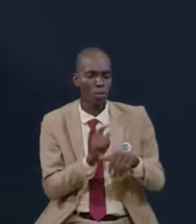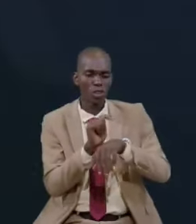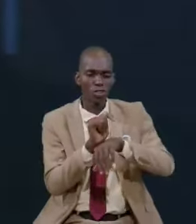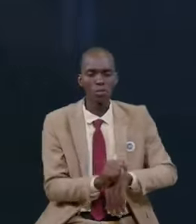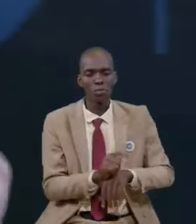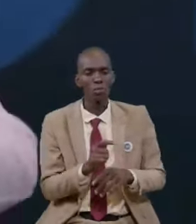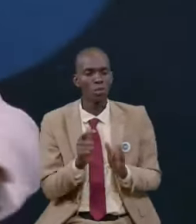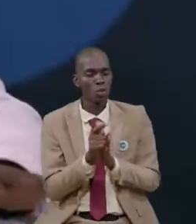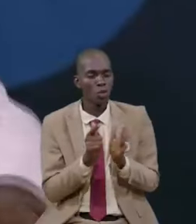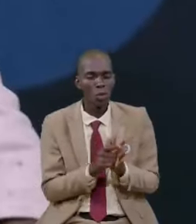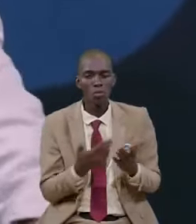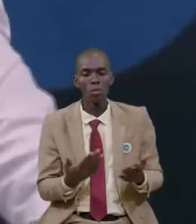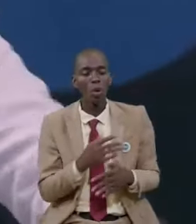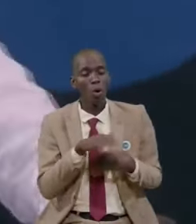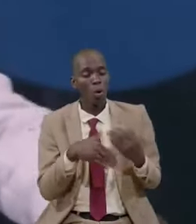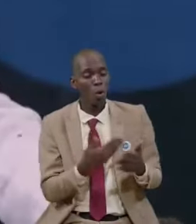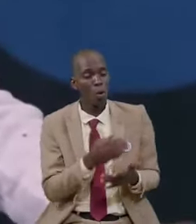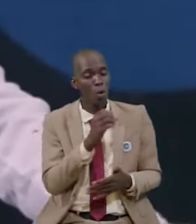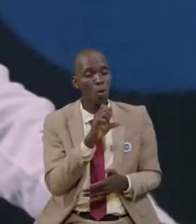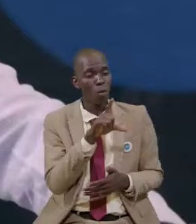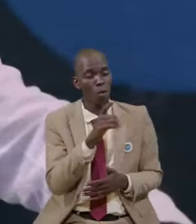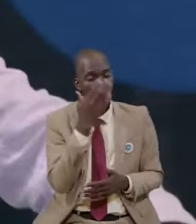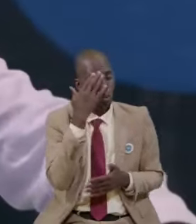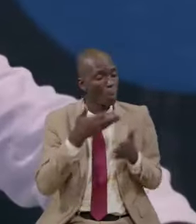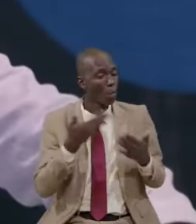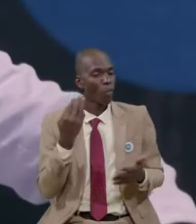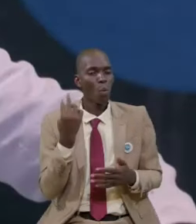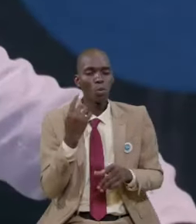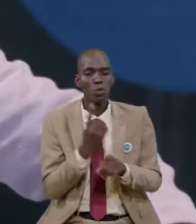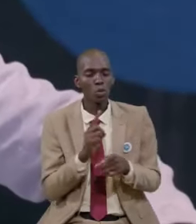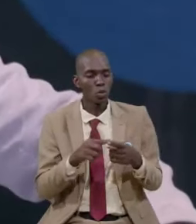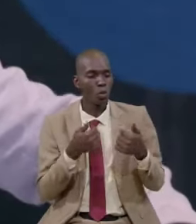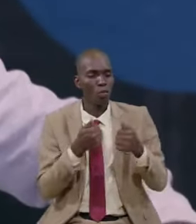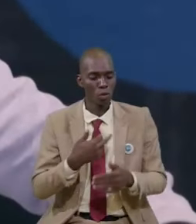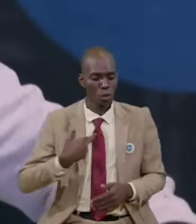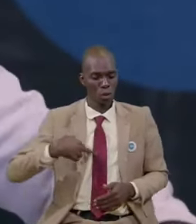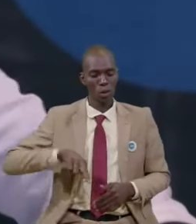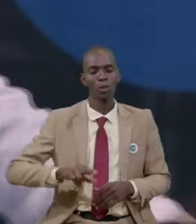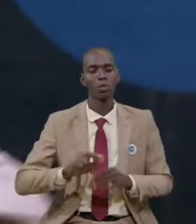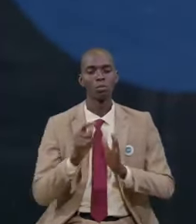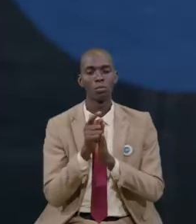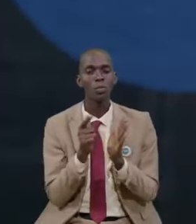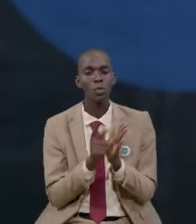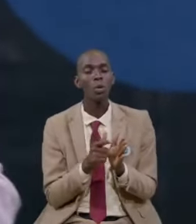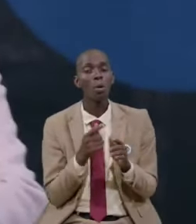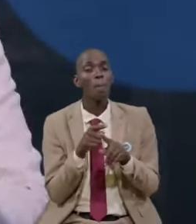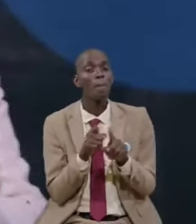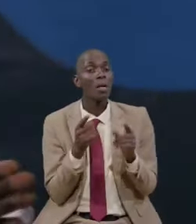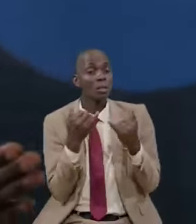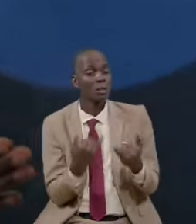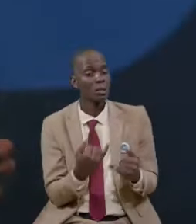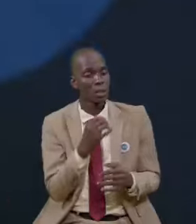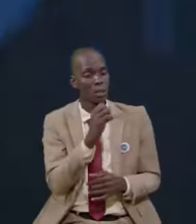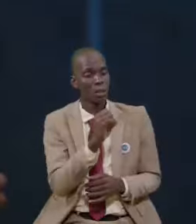religion, the religion of the Jews. But now a change had come, and that